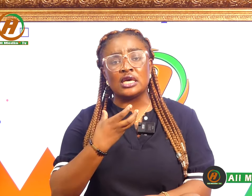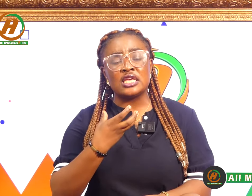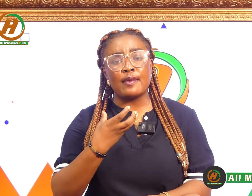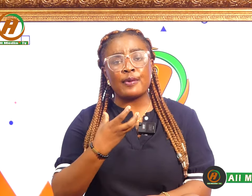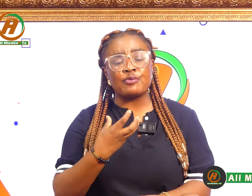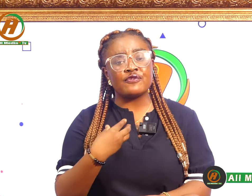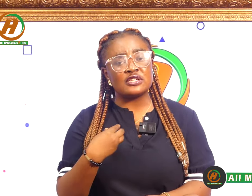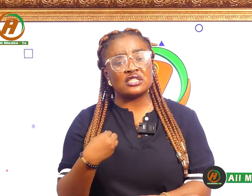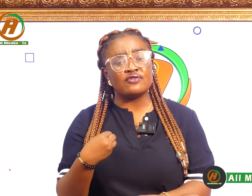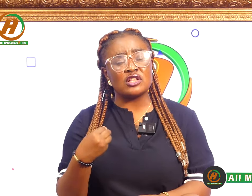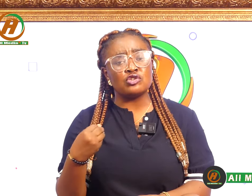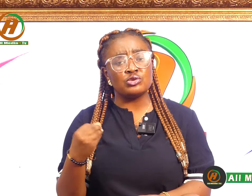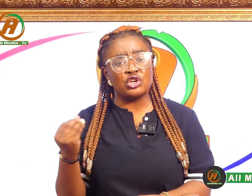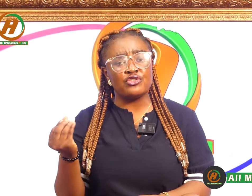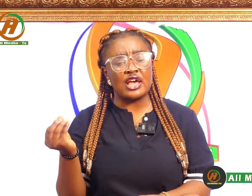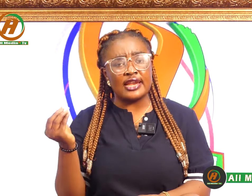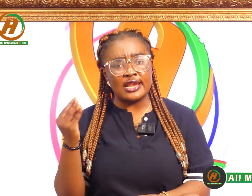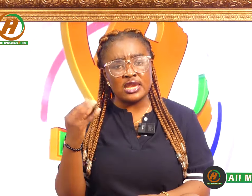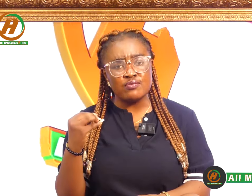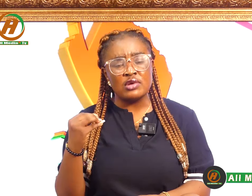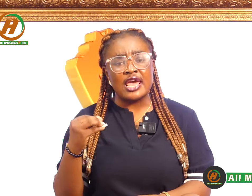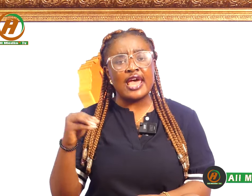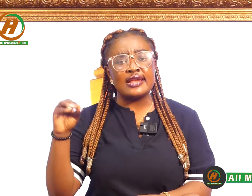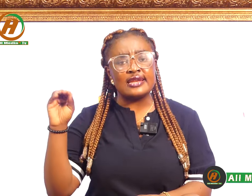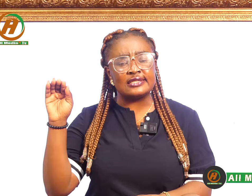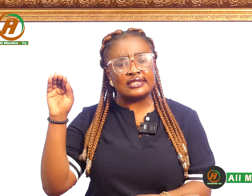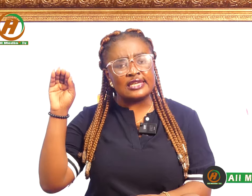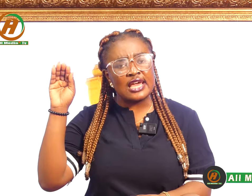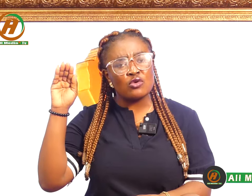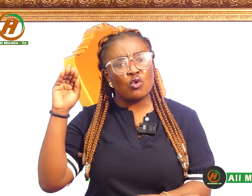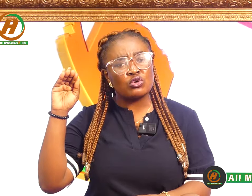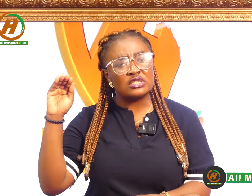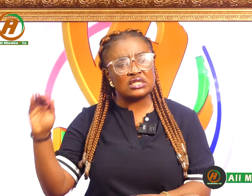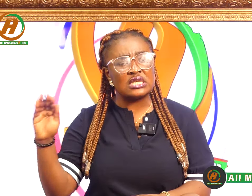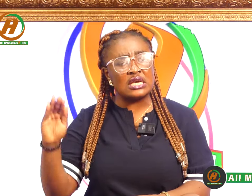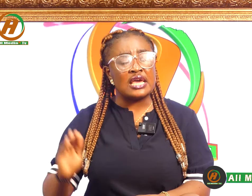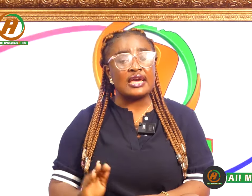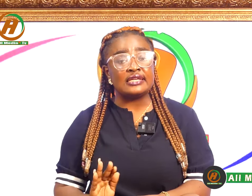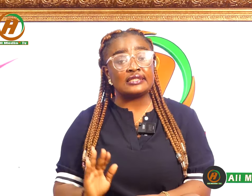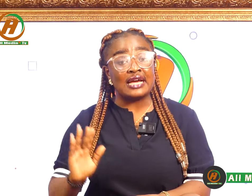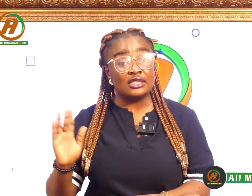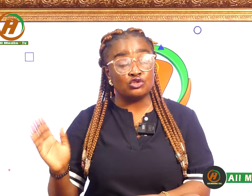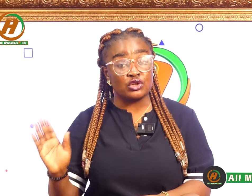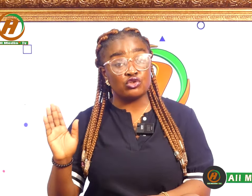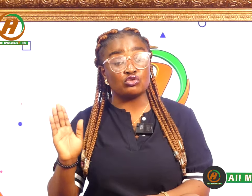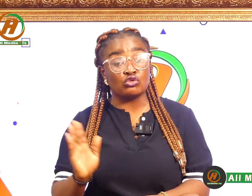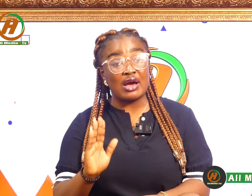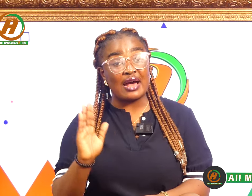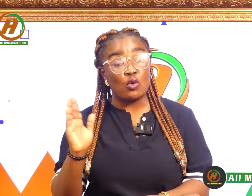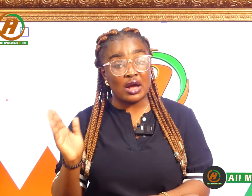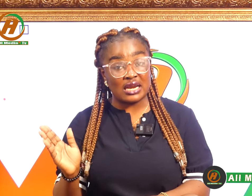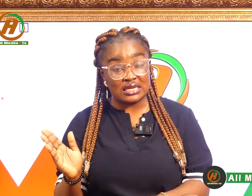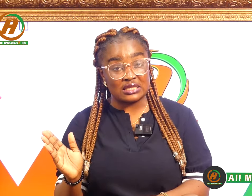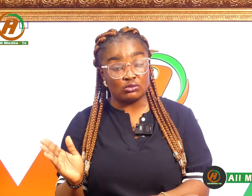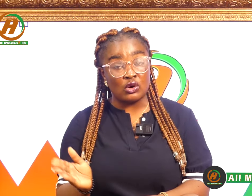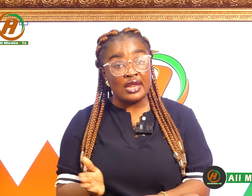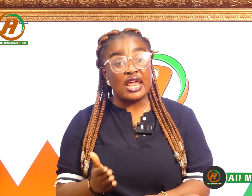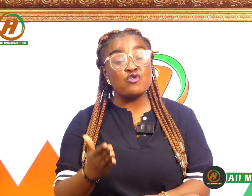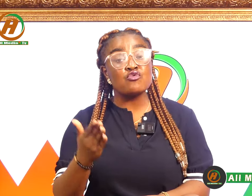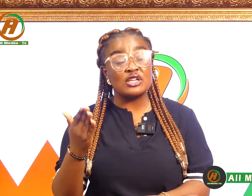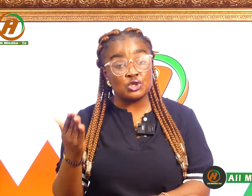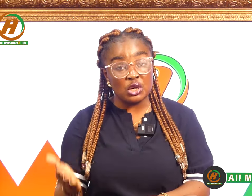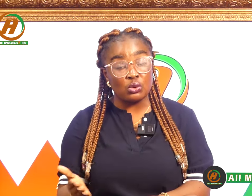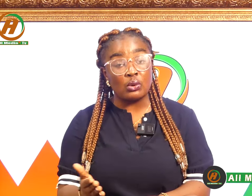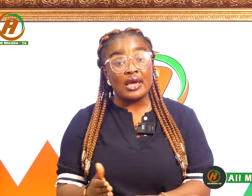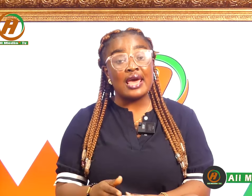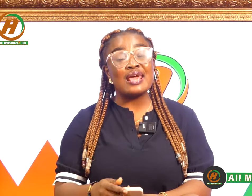copy ye papa Prophet Stephen Adom Kyei Duah ne nim ene ni ti e le kokko si e yesa Yesu Kristo no a wo kan asem no na